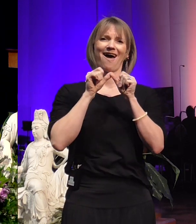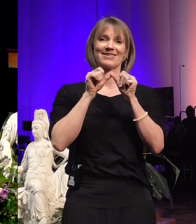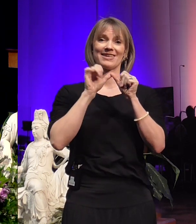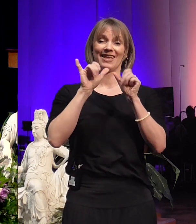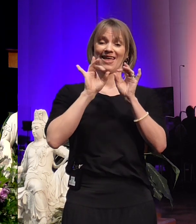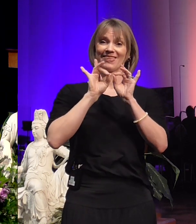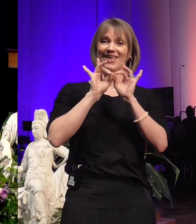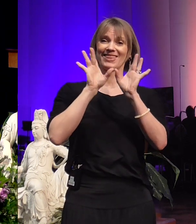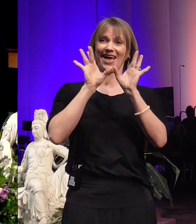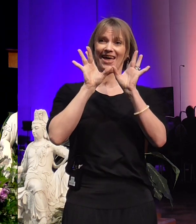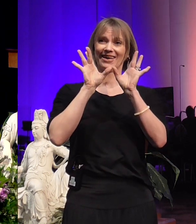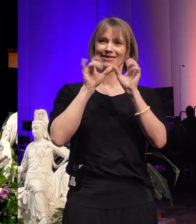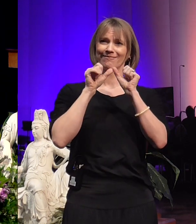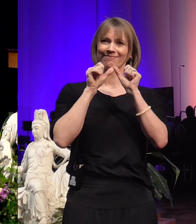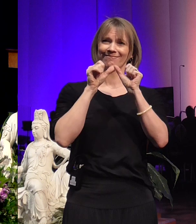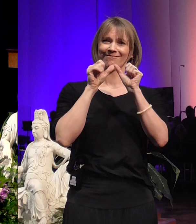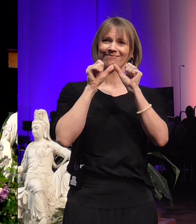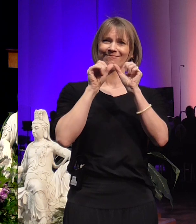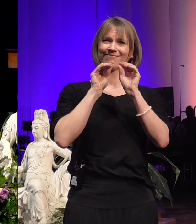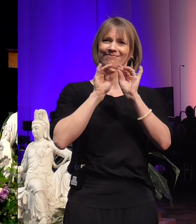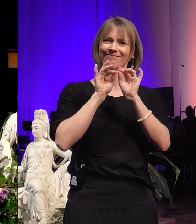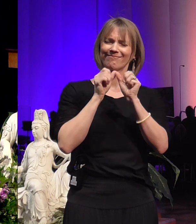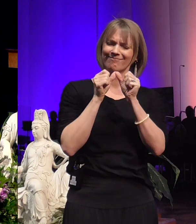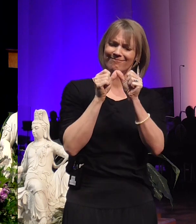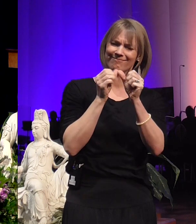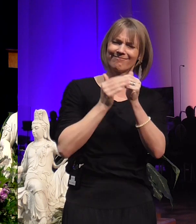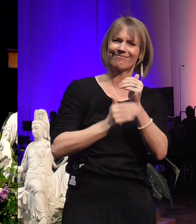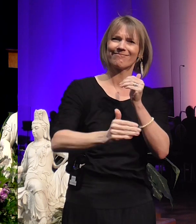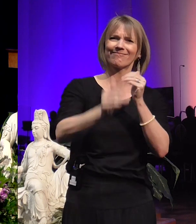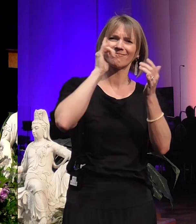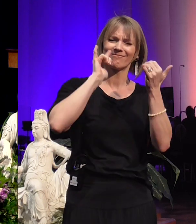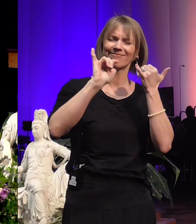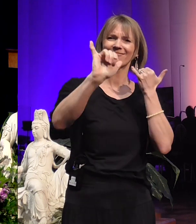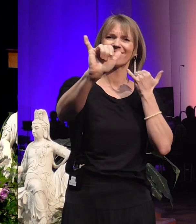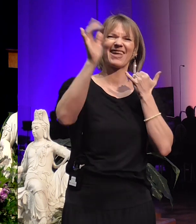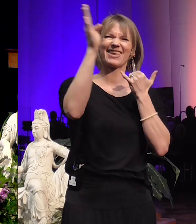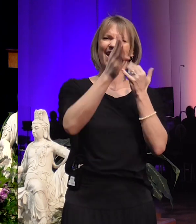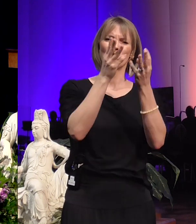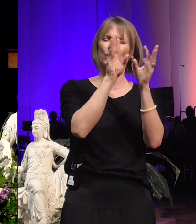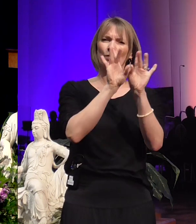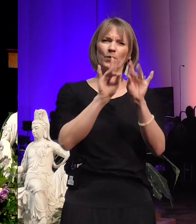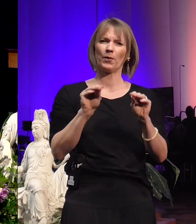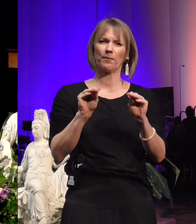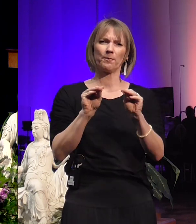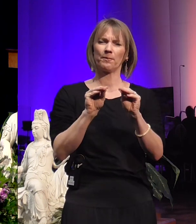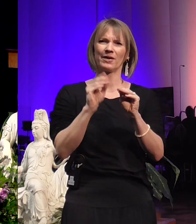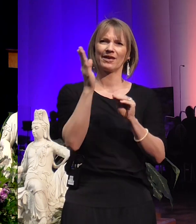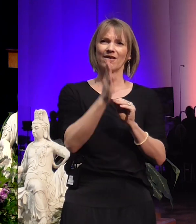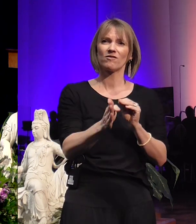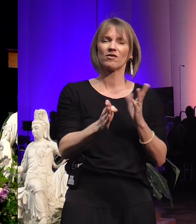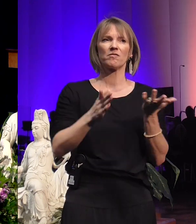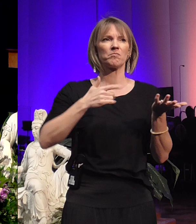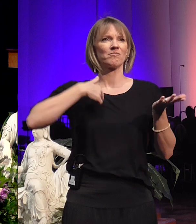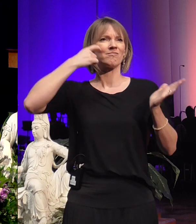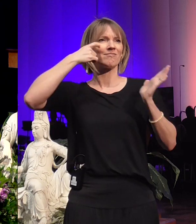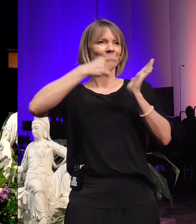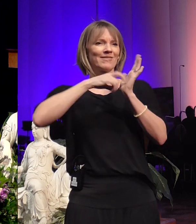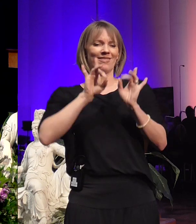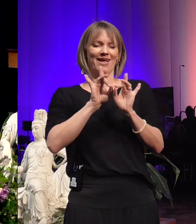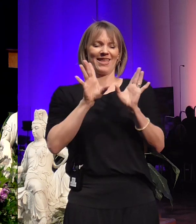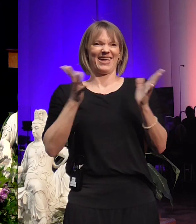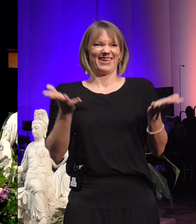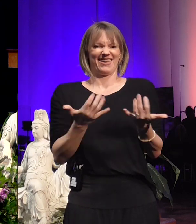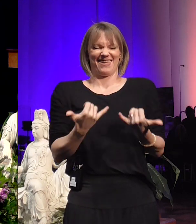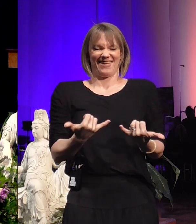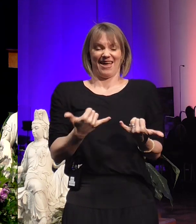never, ever, ever goes out. So I behold the presence of that light here now.